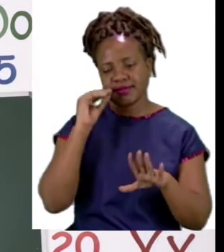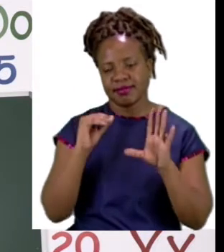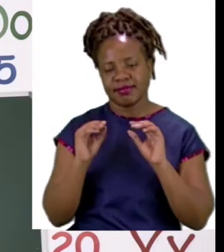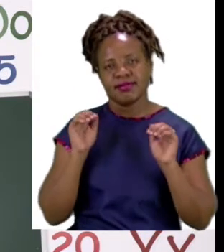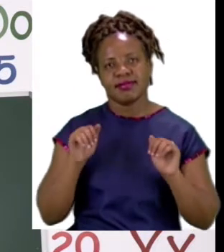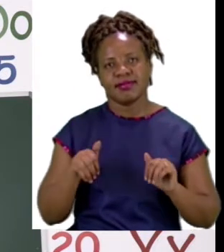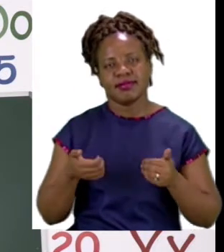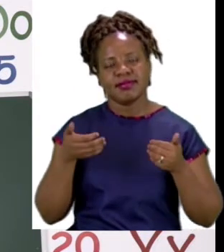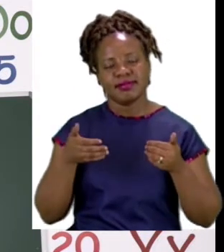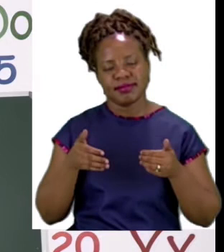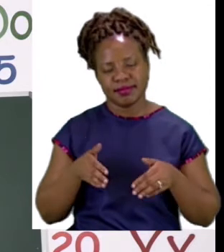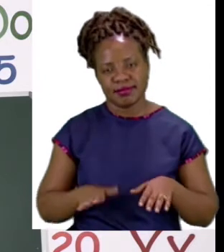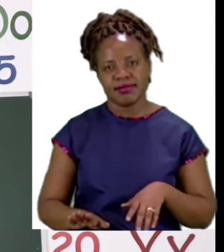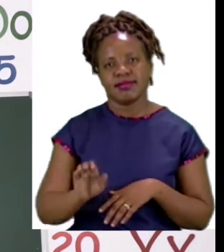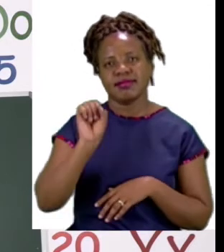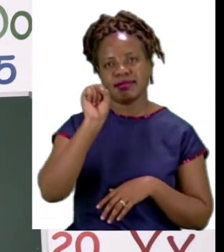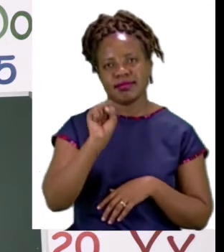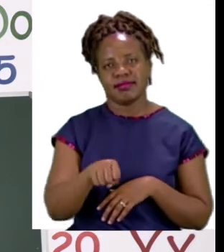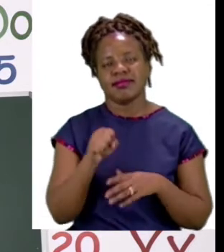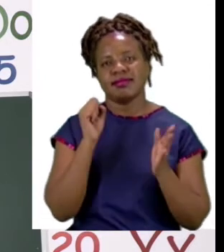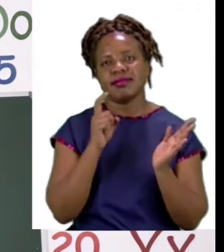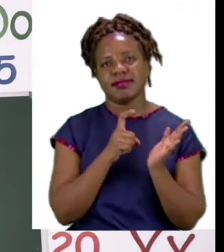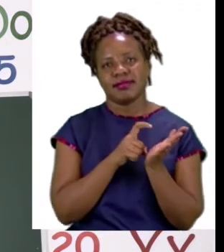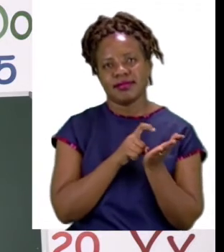girls, we need to sanitize.